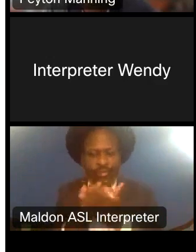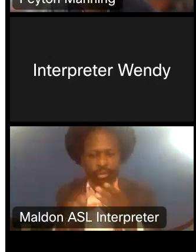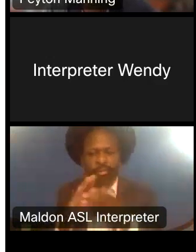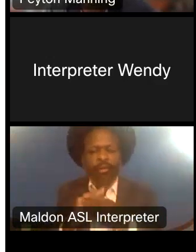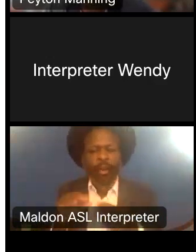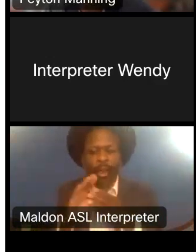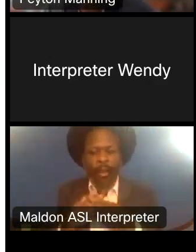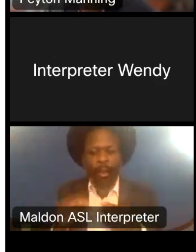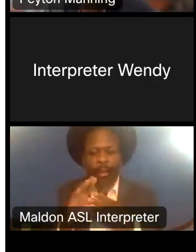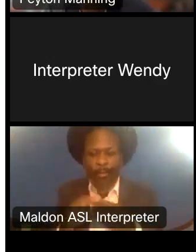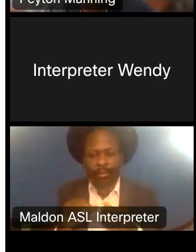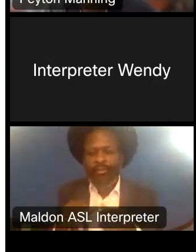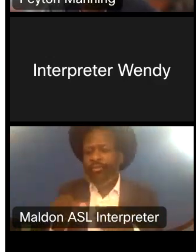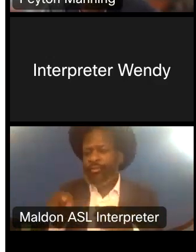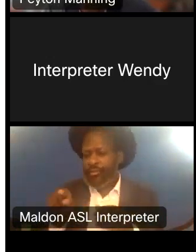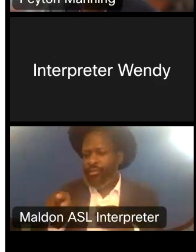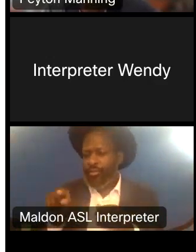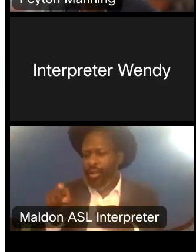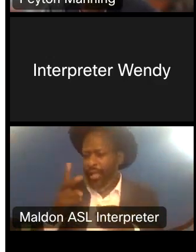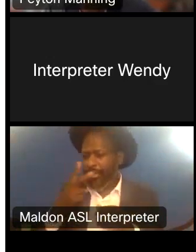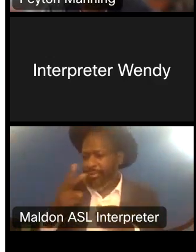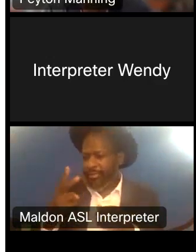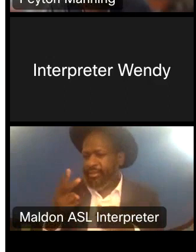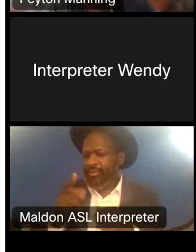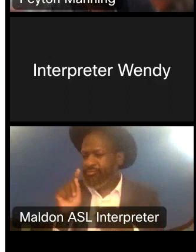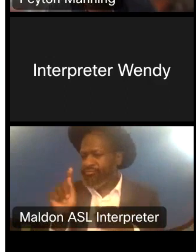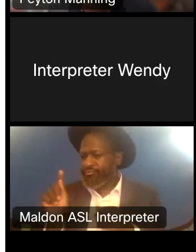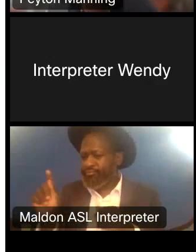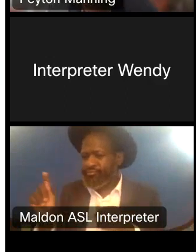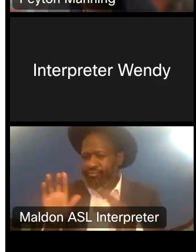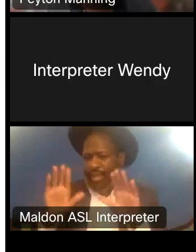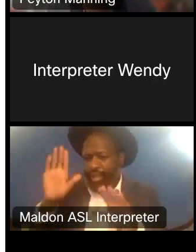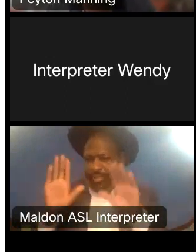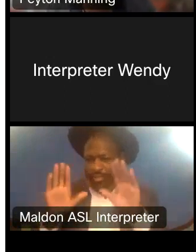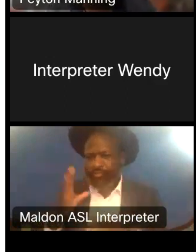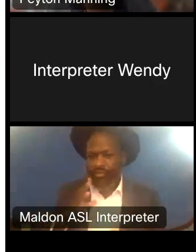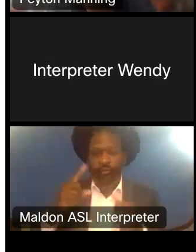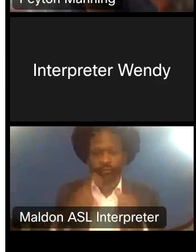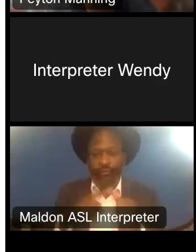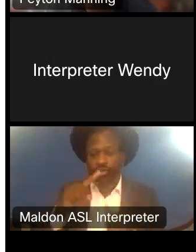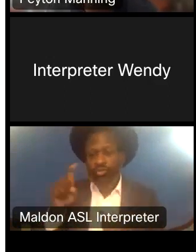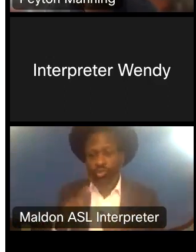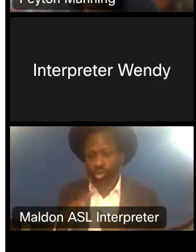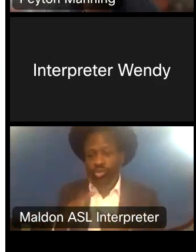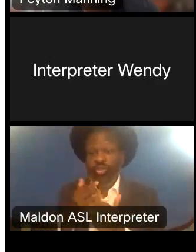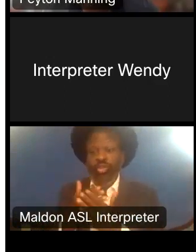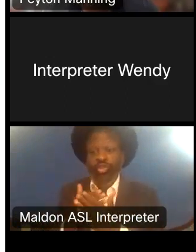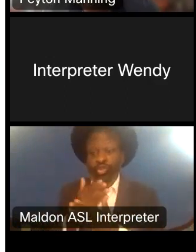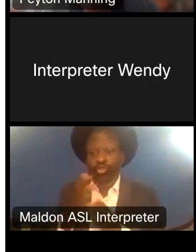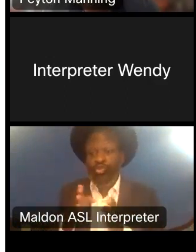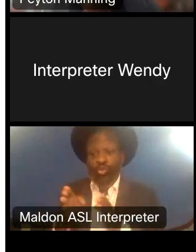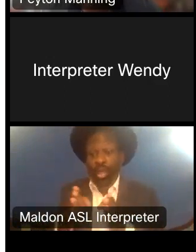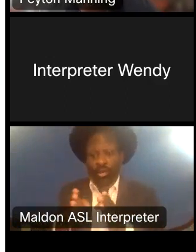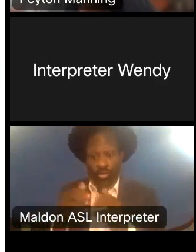we'll get to you shortly. So the first question, Jamie, is there any plan to directly connect the new trail facilities to the